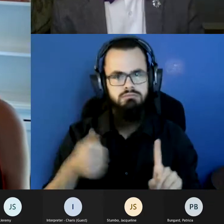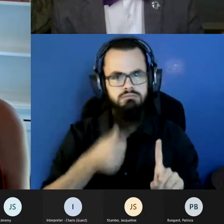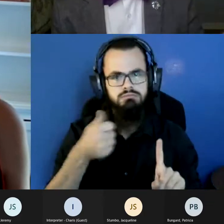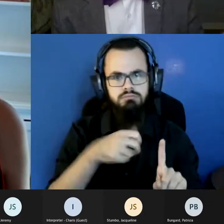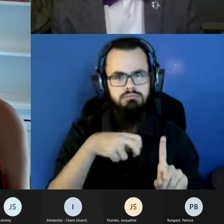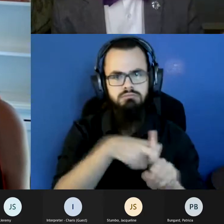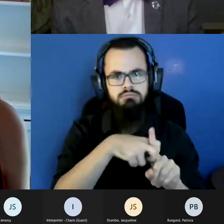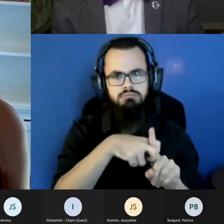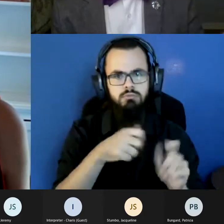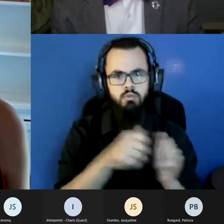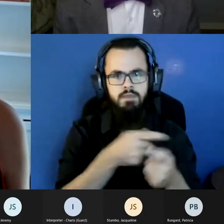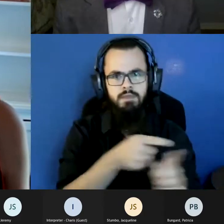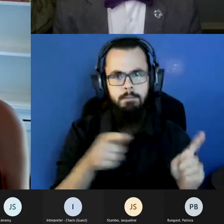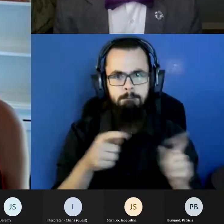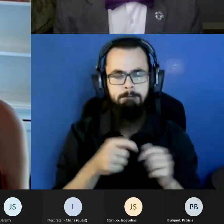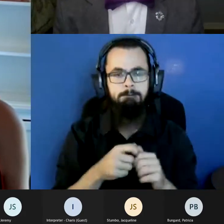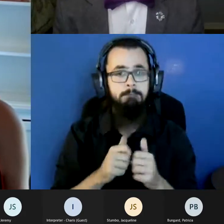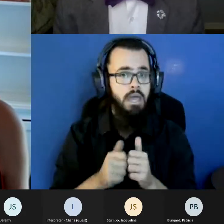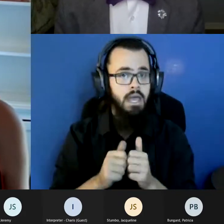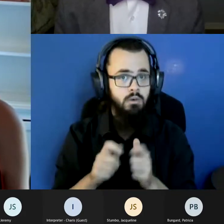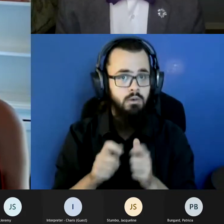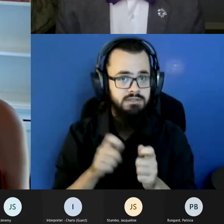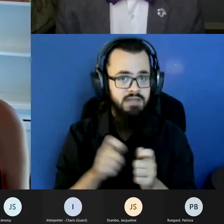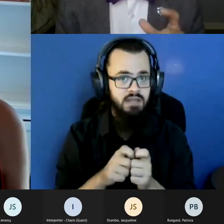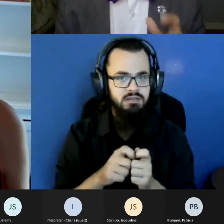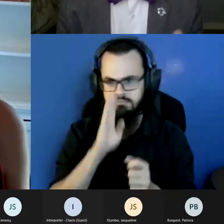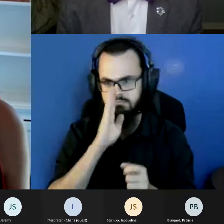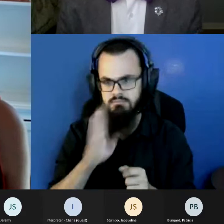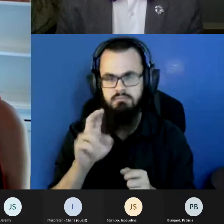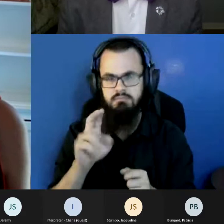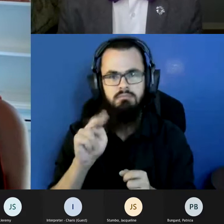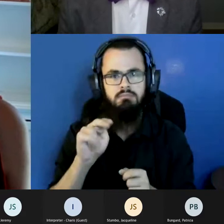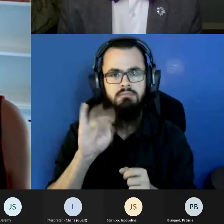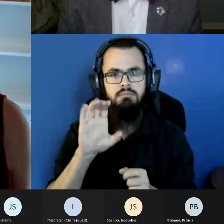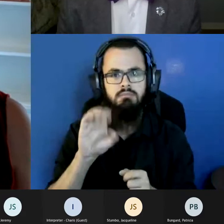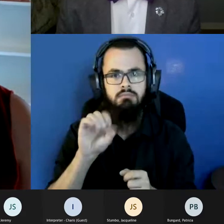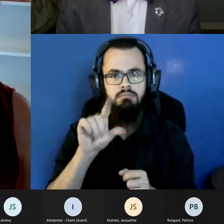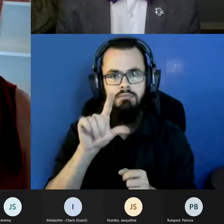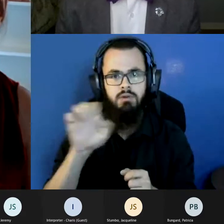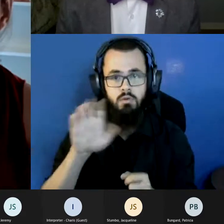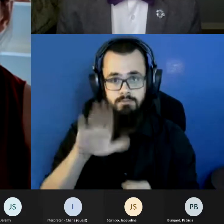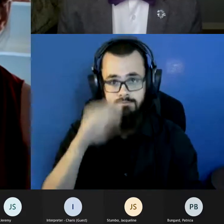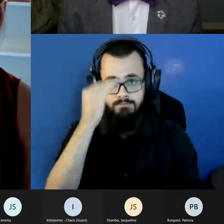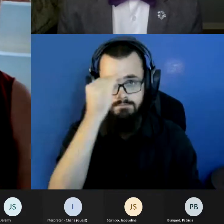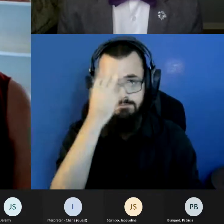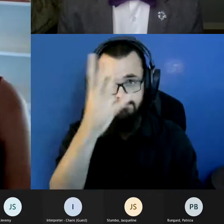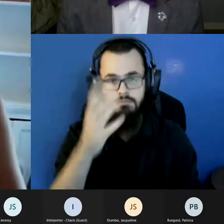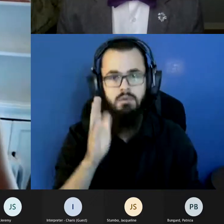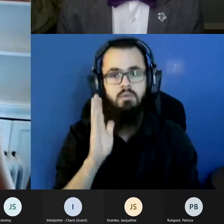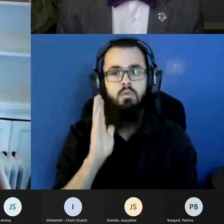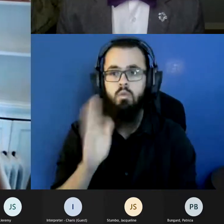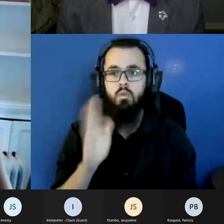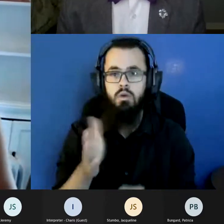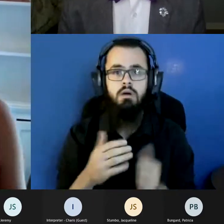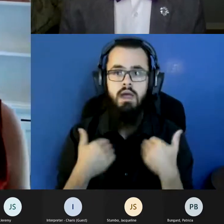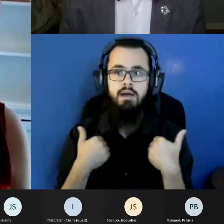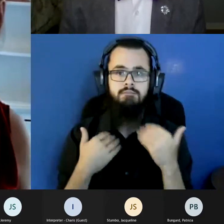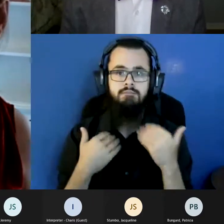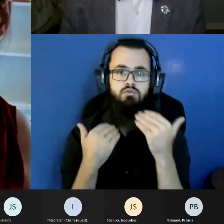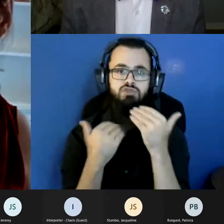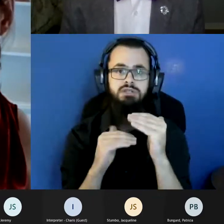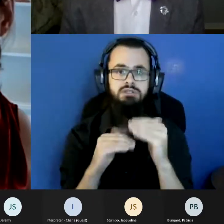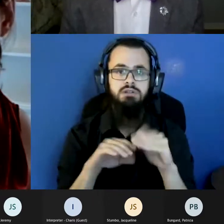like, to answer Nicole's question explicitly, does include a restriction of access to campus